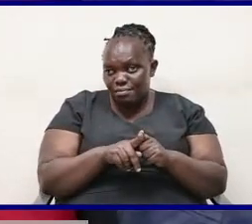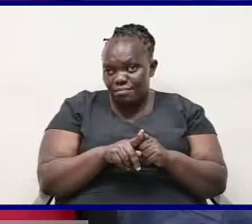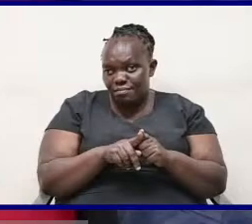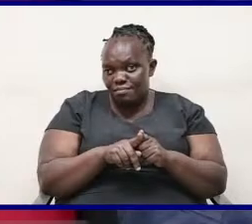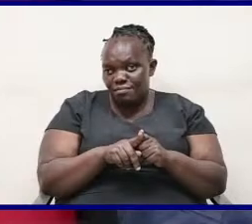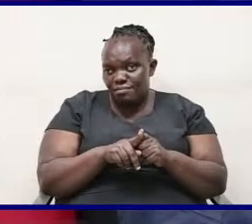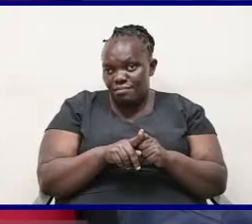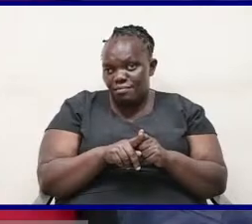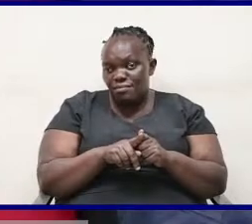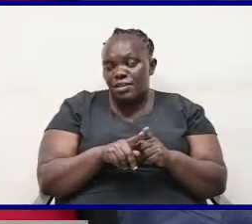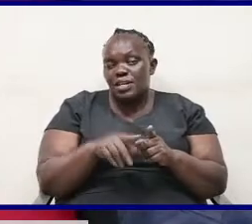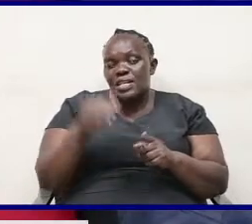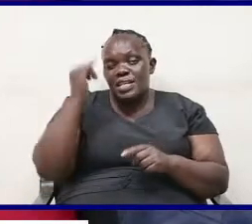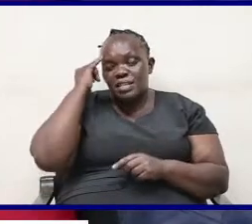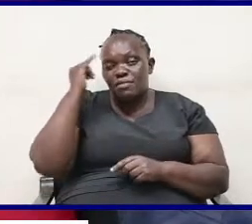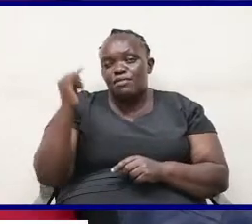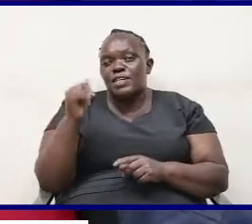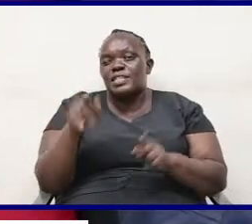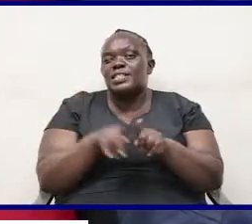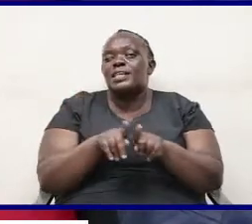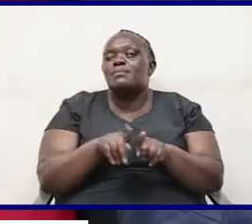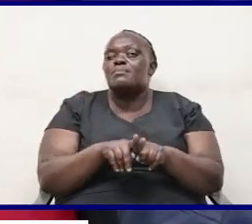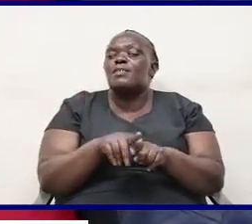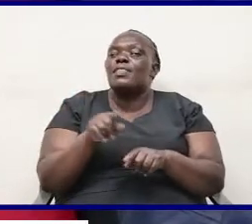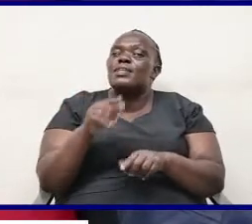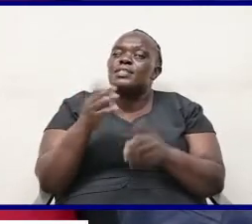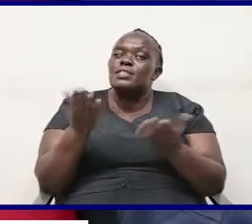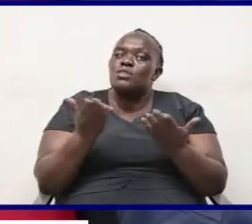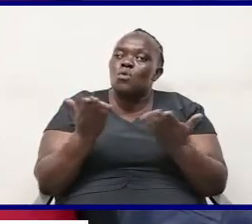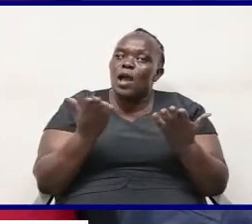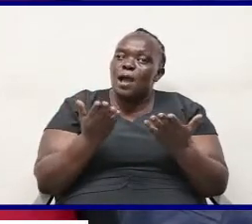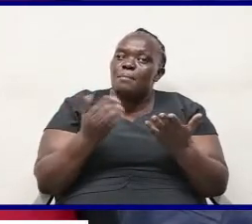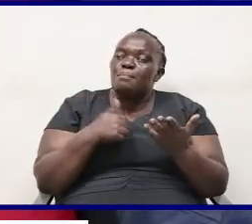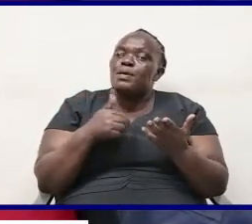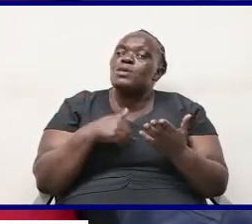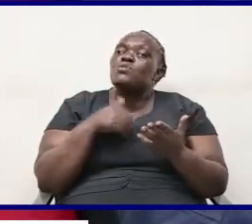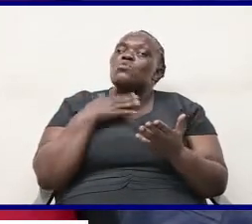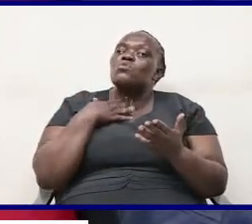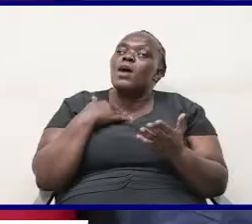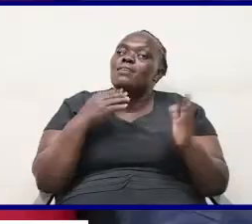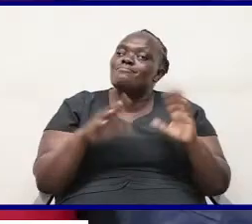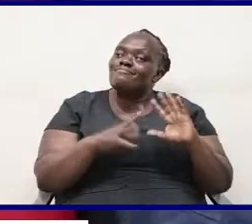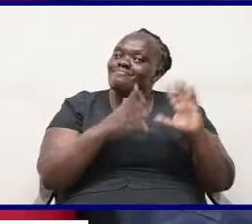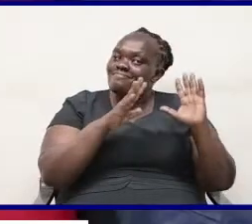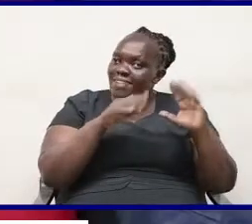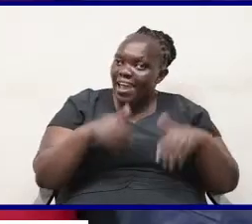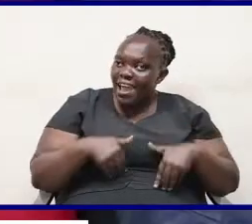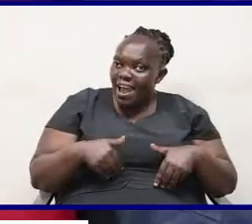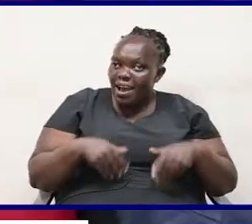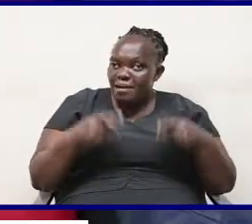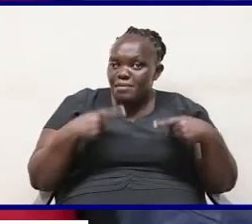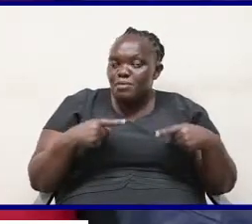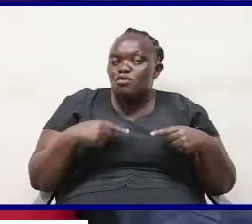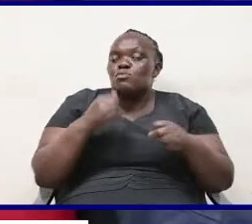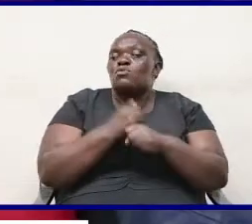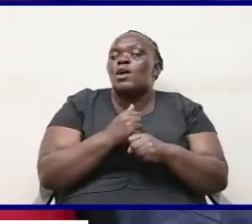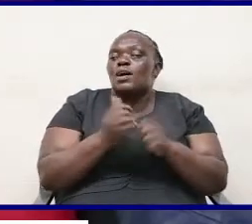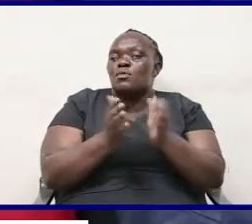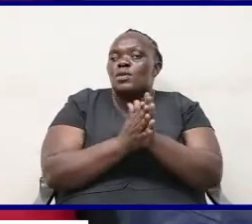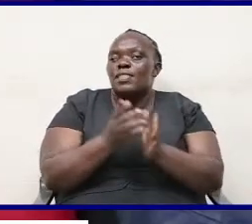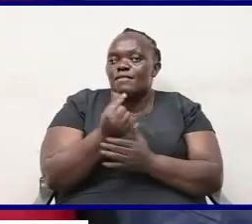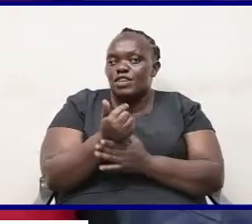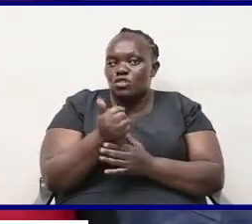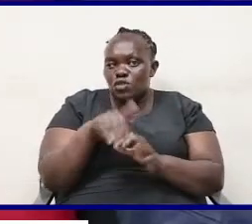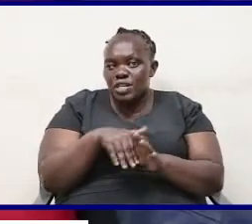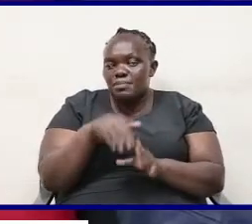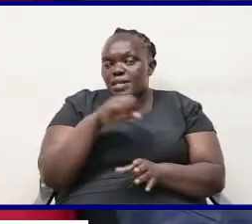of innovation. So, and this is where I really applaud the young people. I have worked with a few in